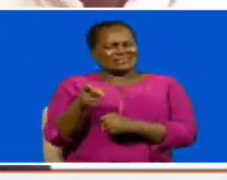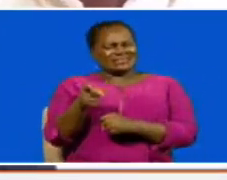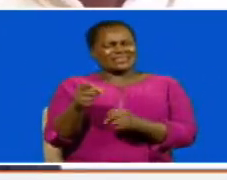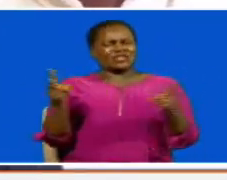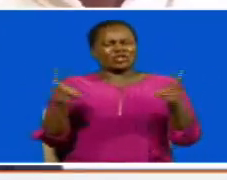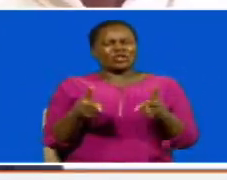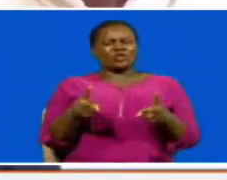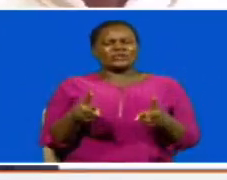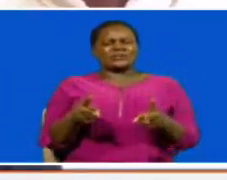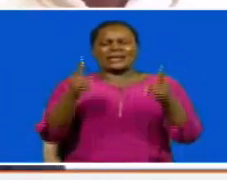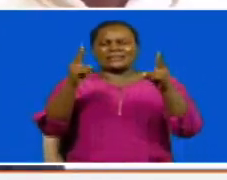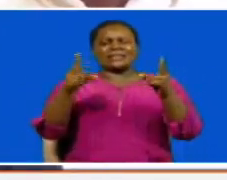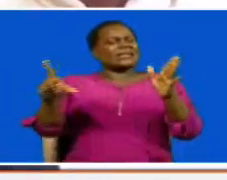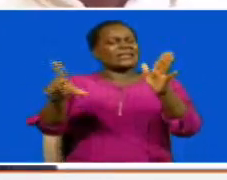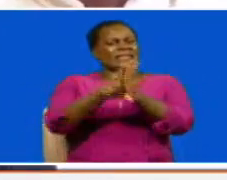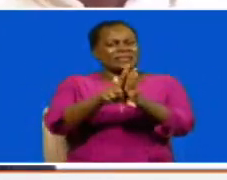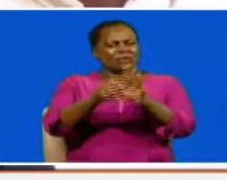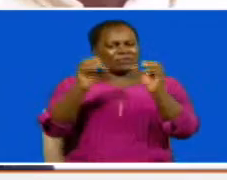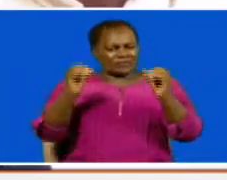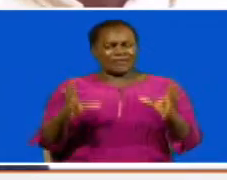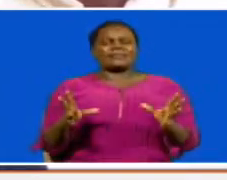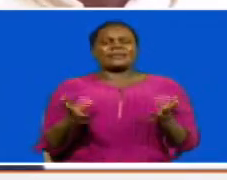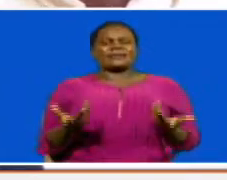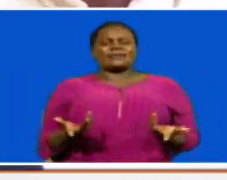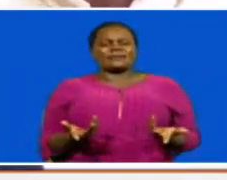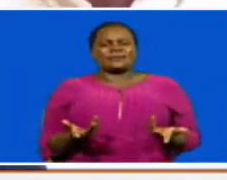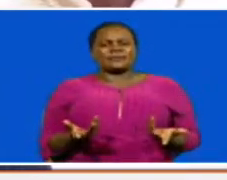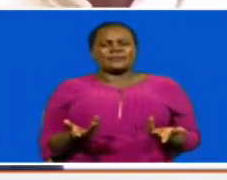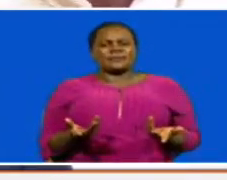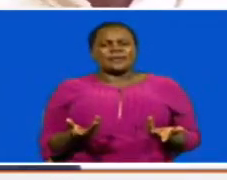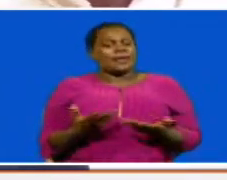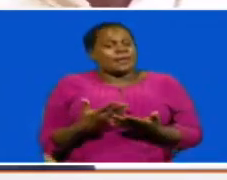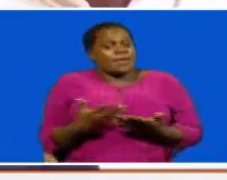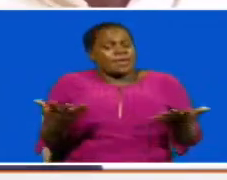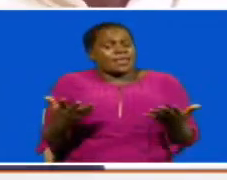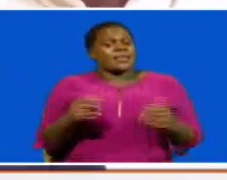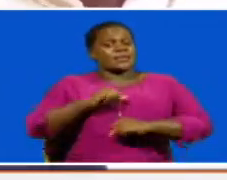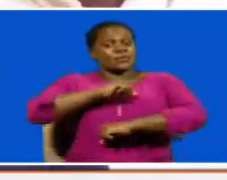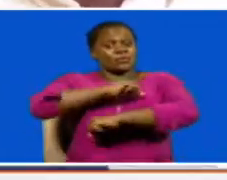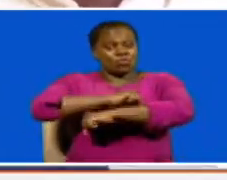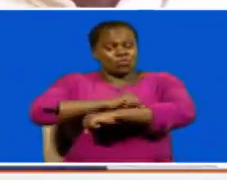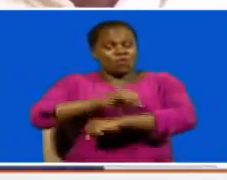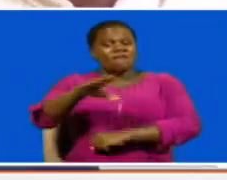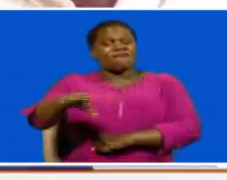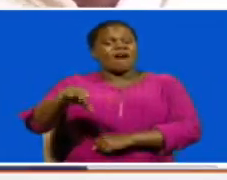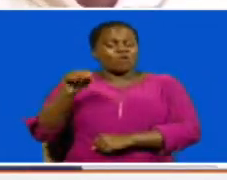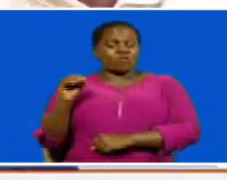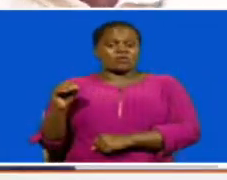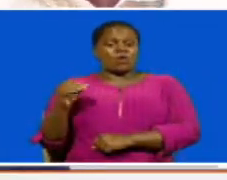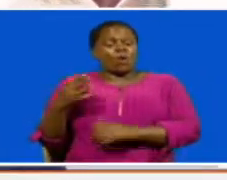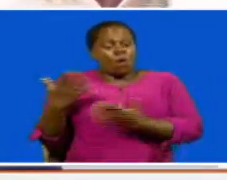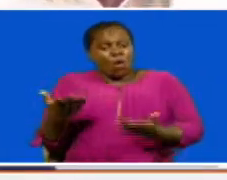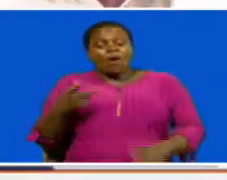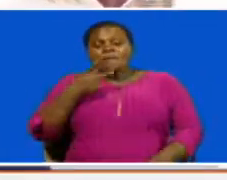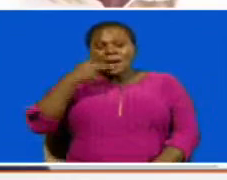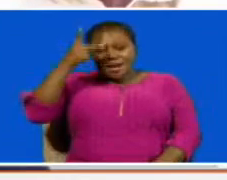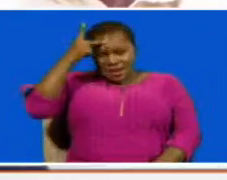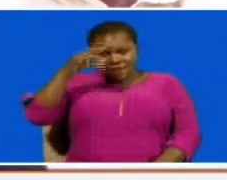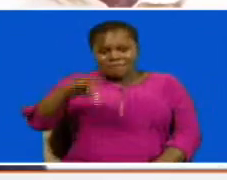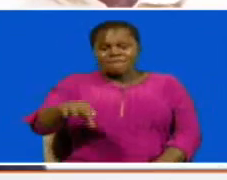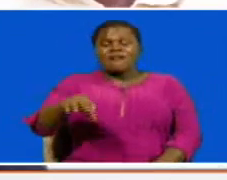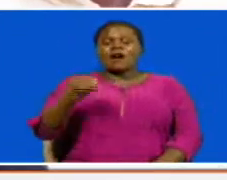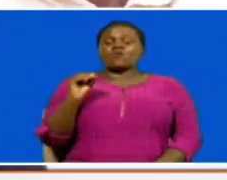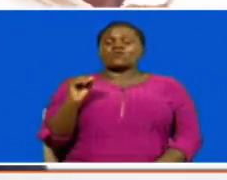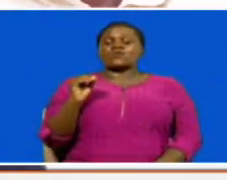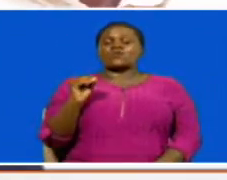taking a shot, and it is an illegality. And any of the schools and parents who